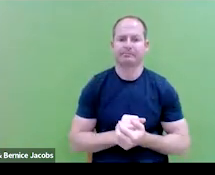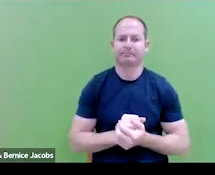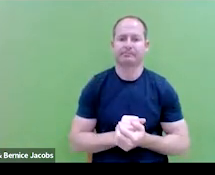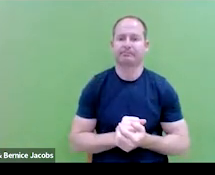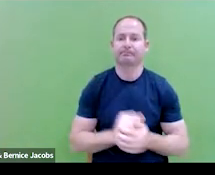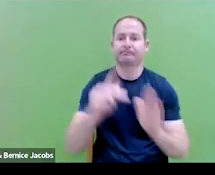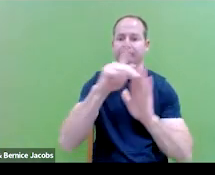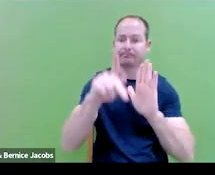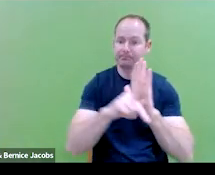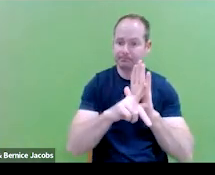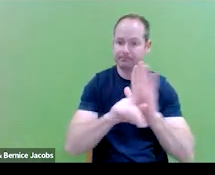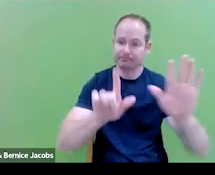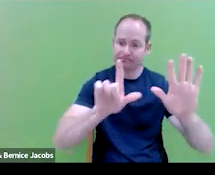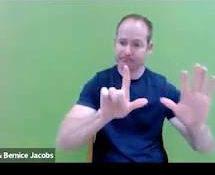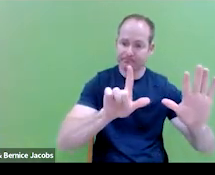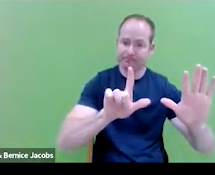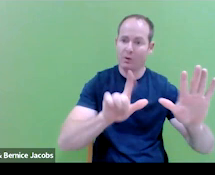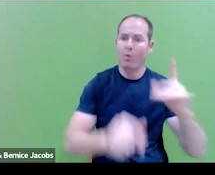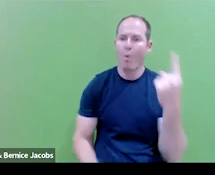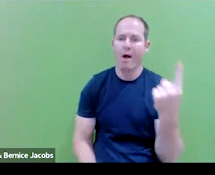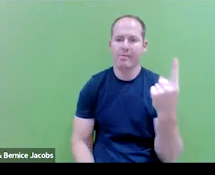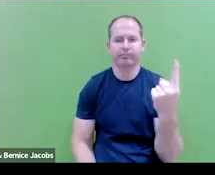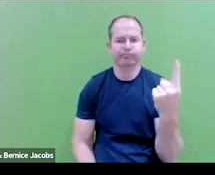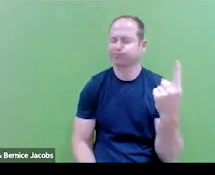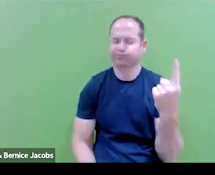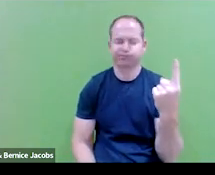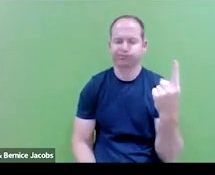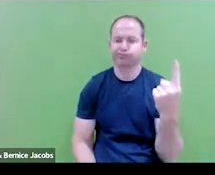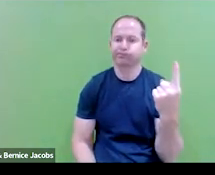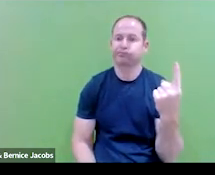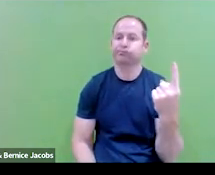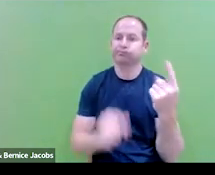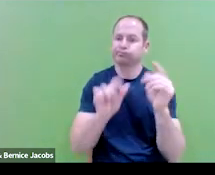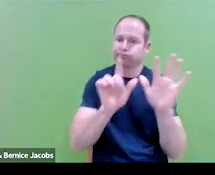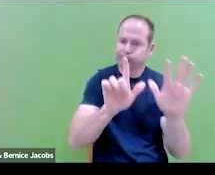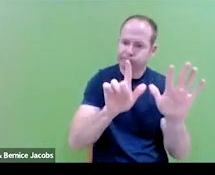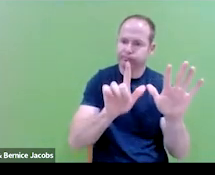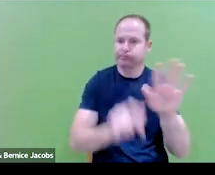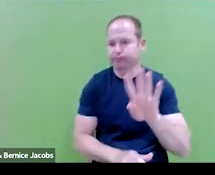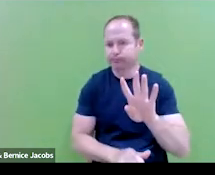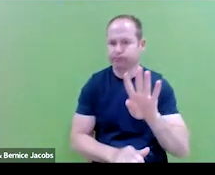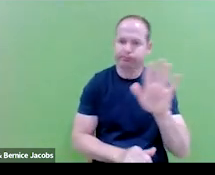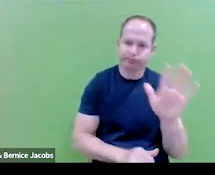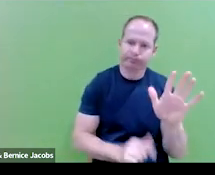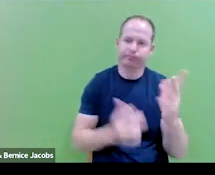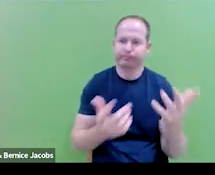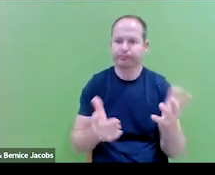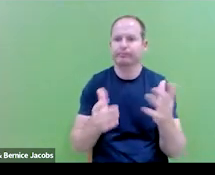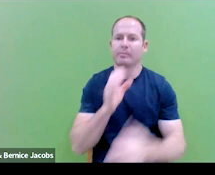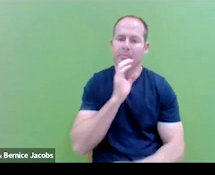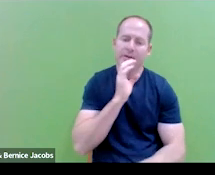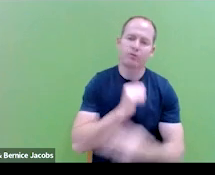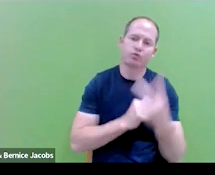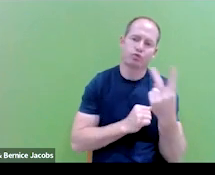also it's never just one. Principles often go together. So it's often 2 or